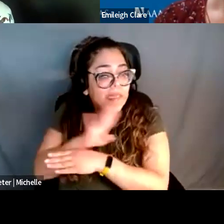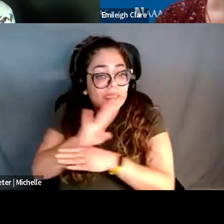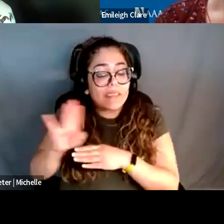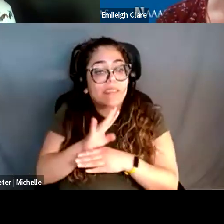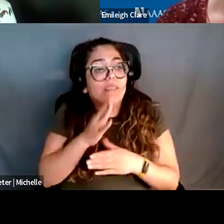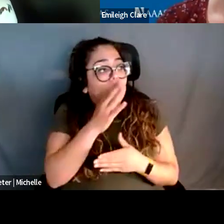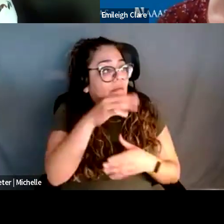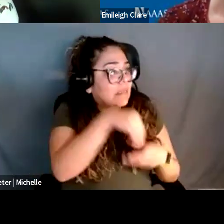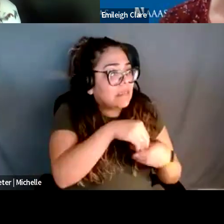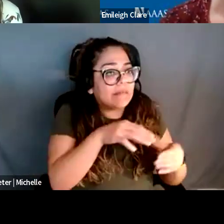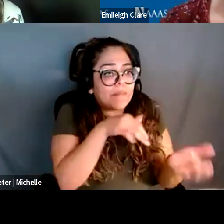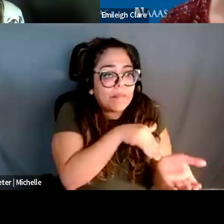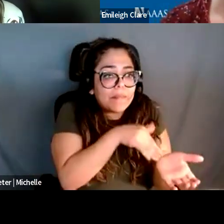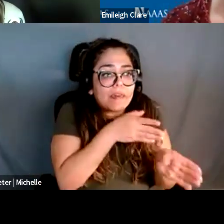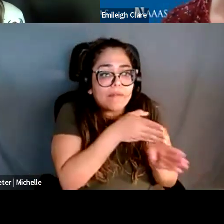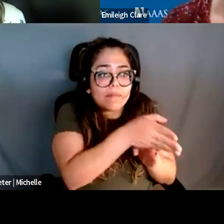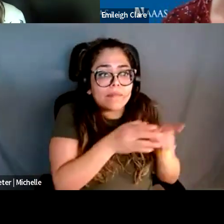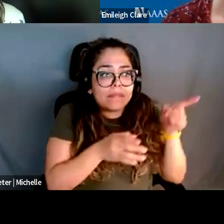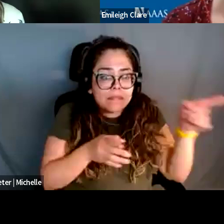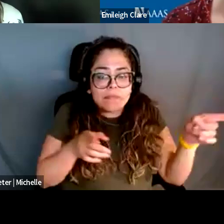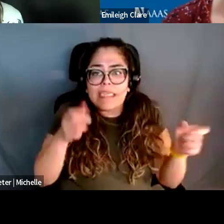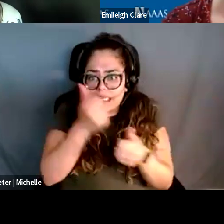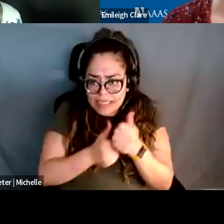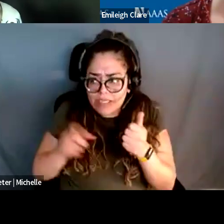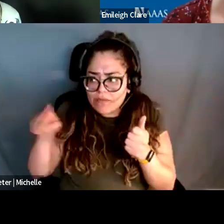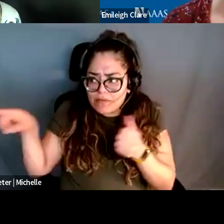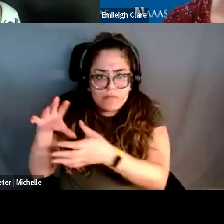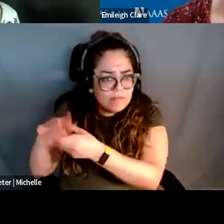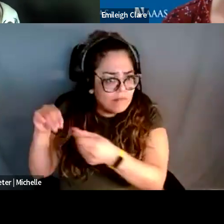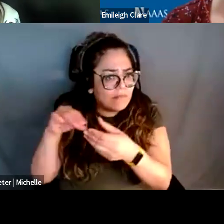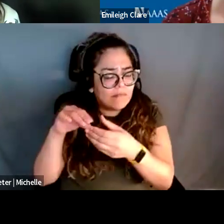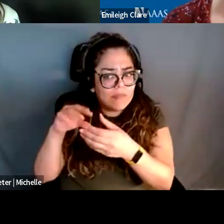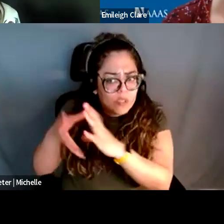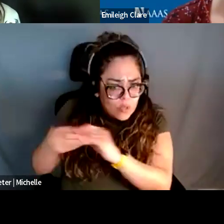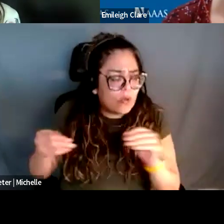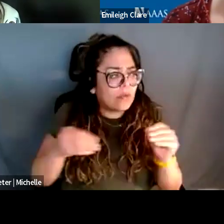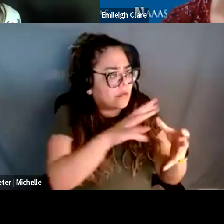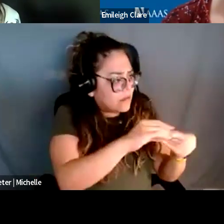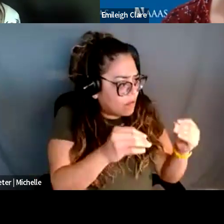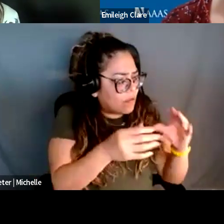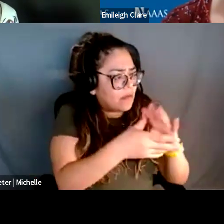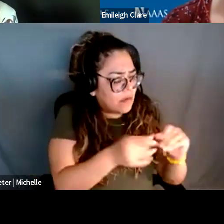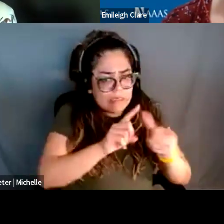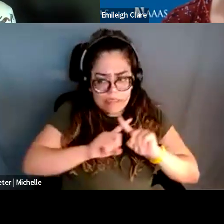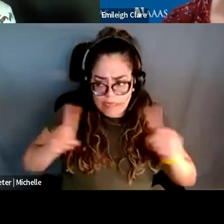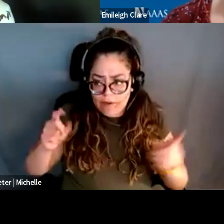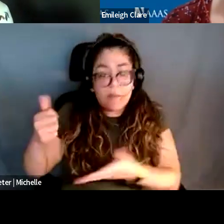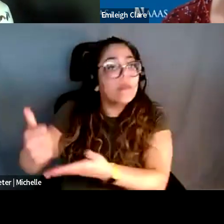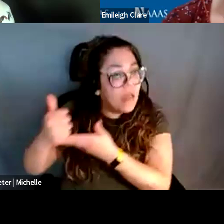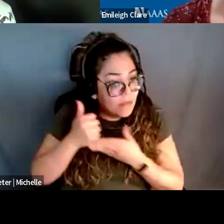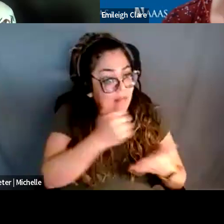medical field, because everyone has a story to share. They have something that might be helpful. So even if it's not directly related to the field that you want a career